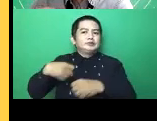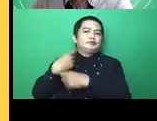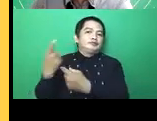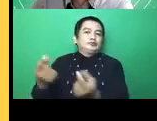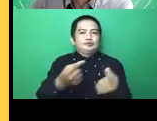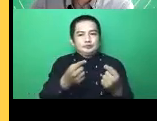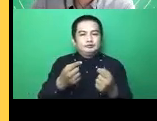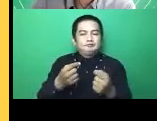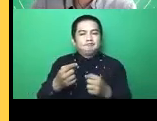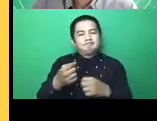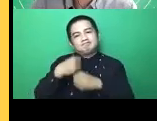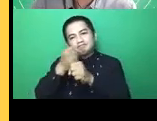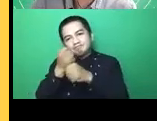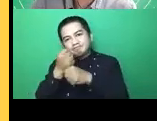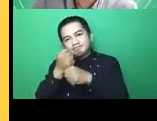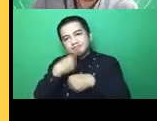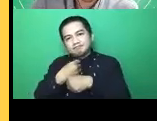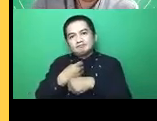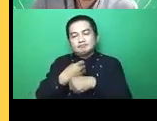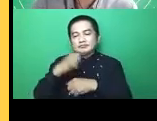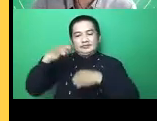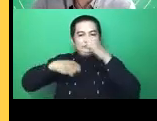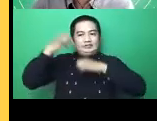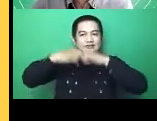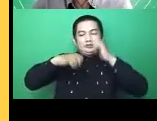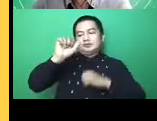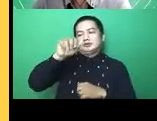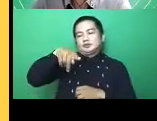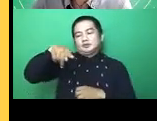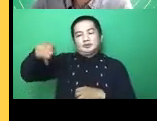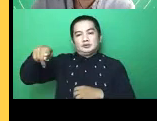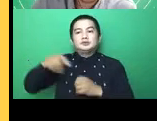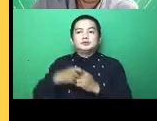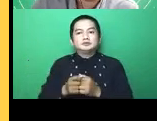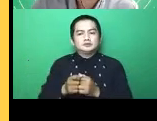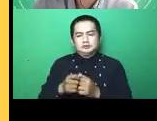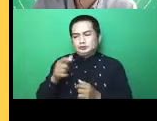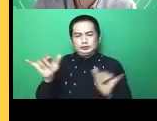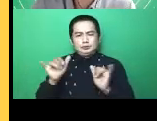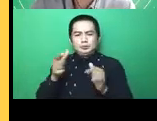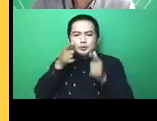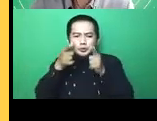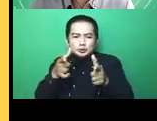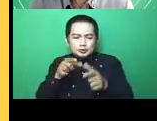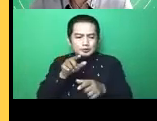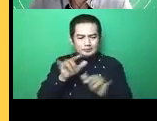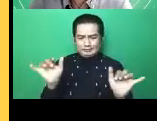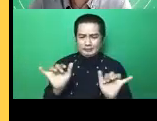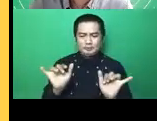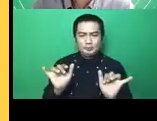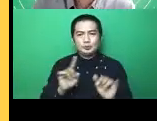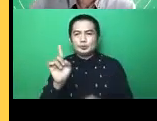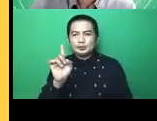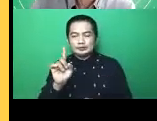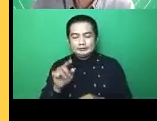create intricate shapes. They're usually used in engineering applications. For example, where you need something to look like an injection molded part, but is